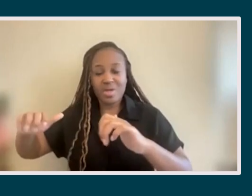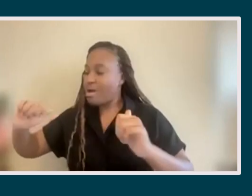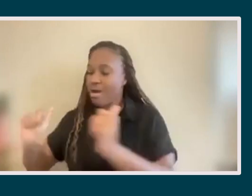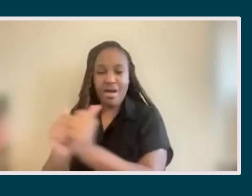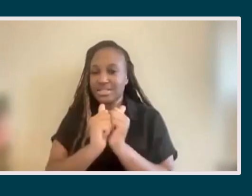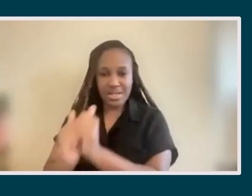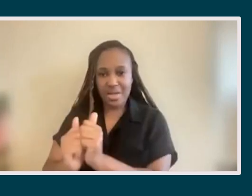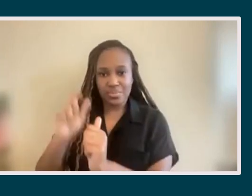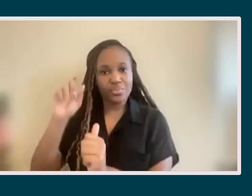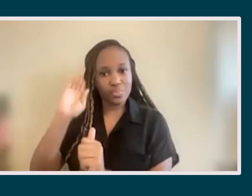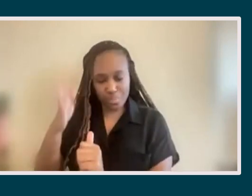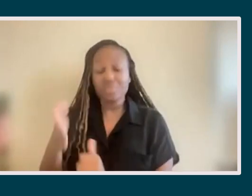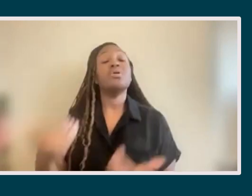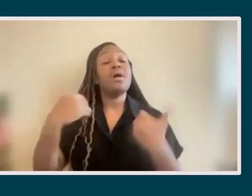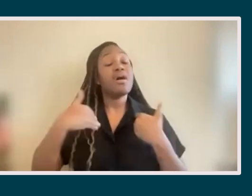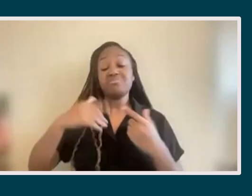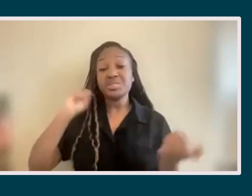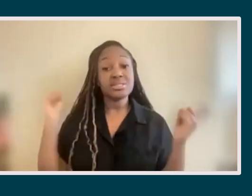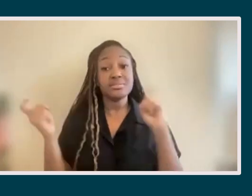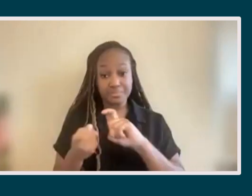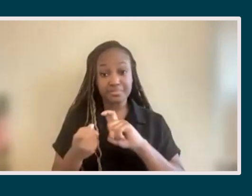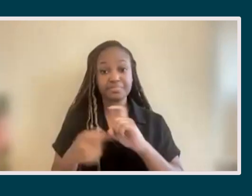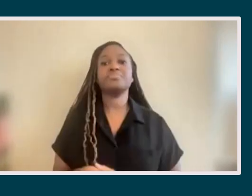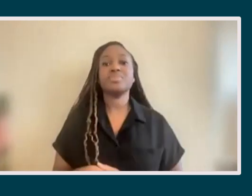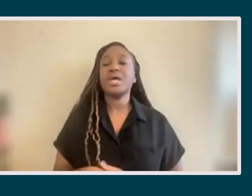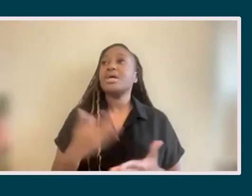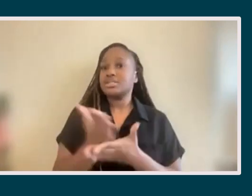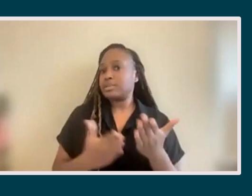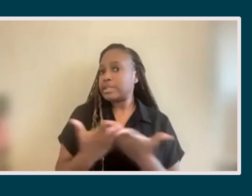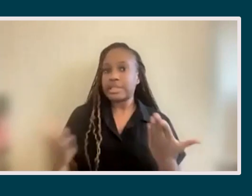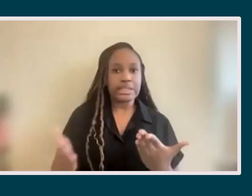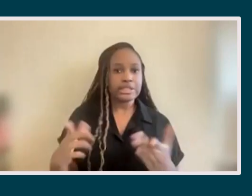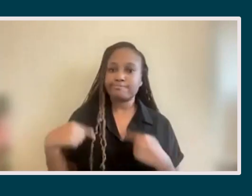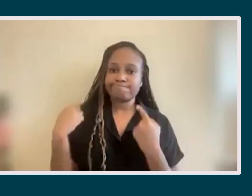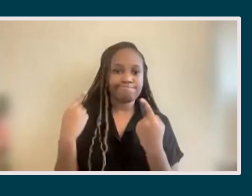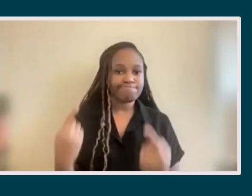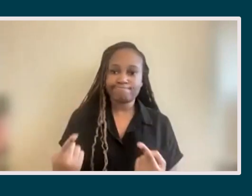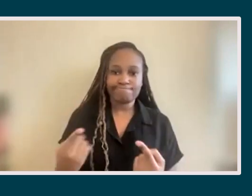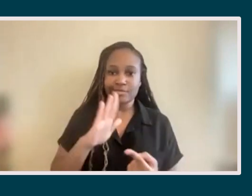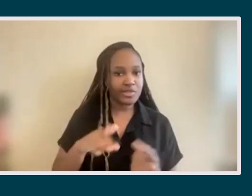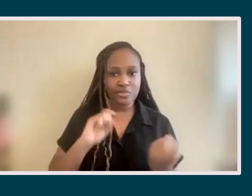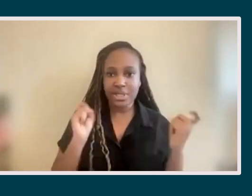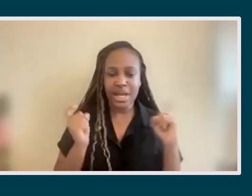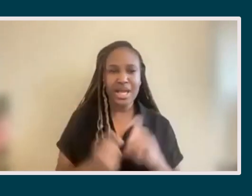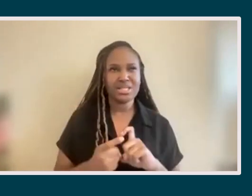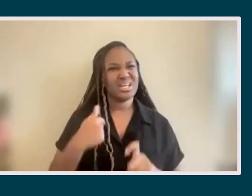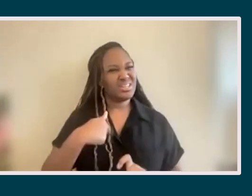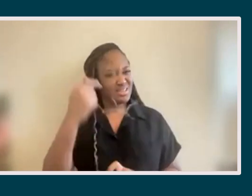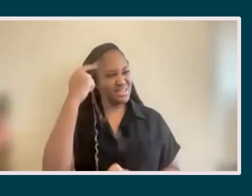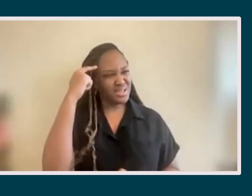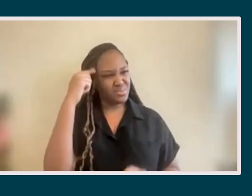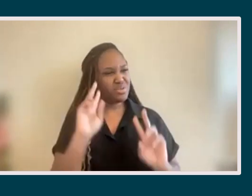things that haven't changed. Lindsey, we were having this conversation several weeks ago, and I was commenting